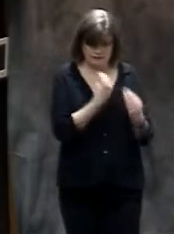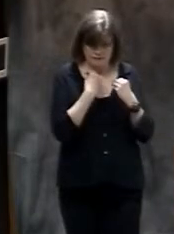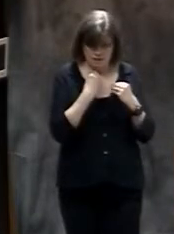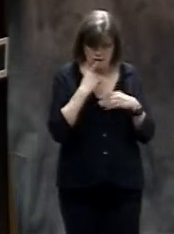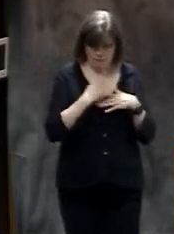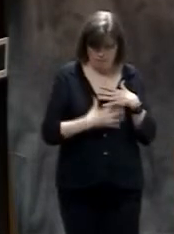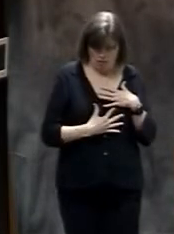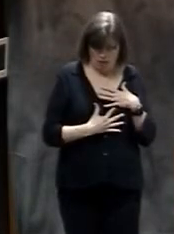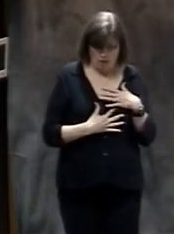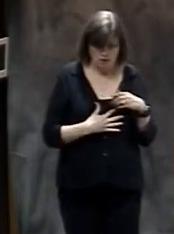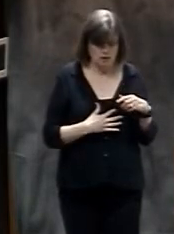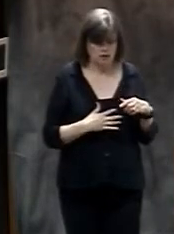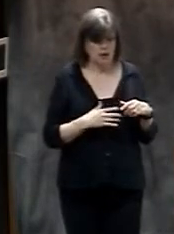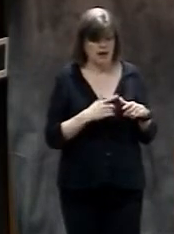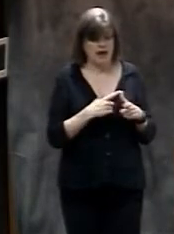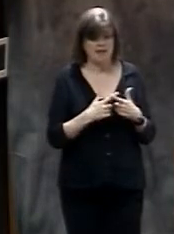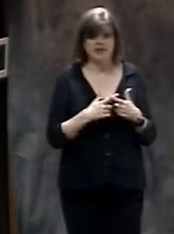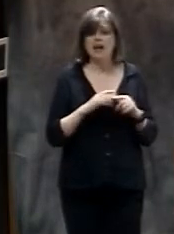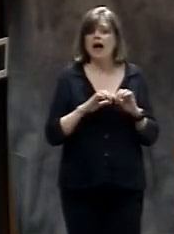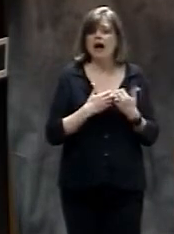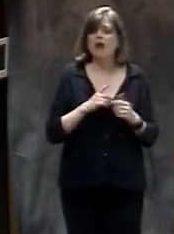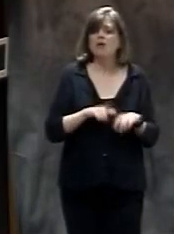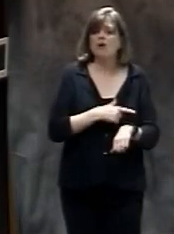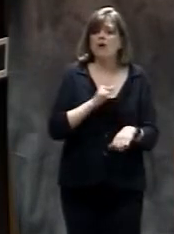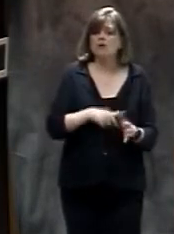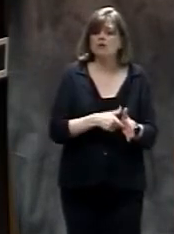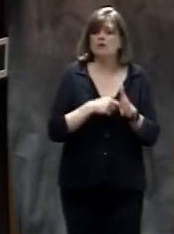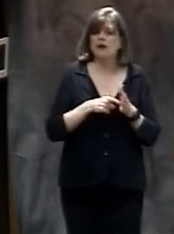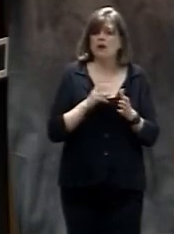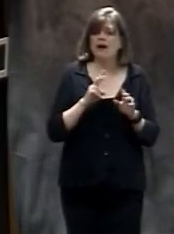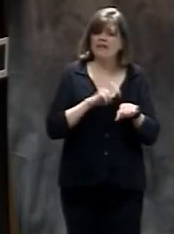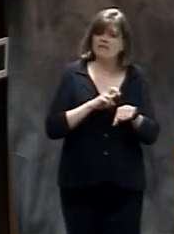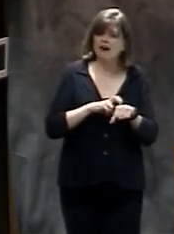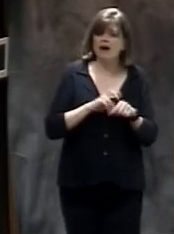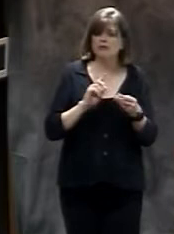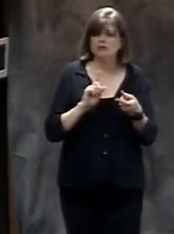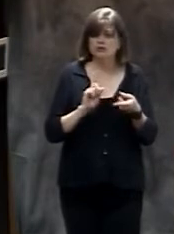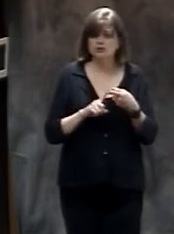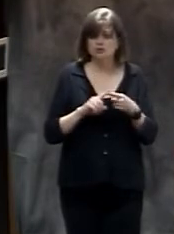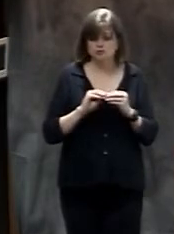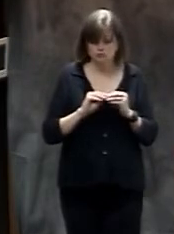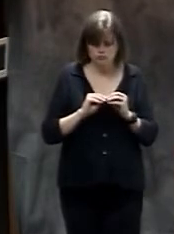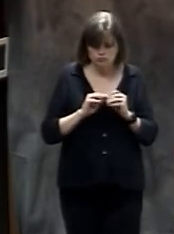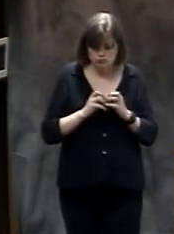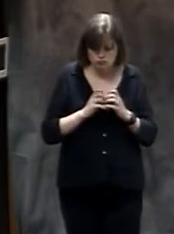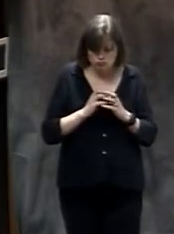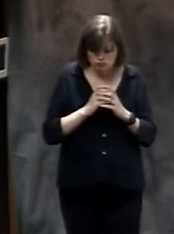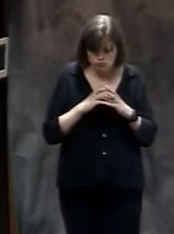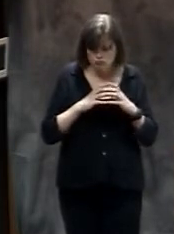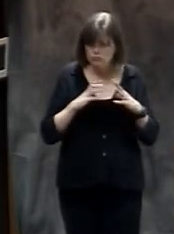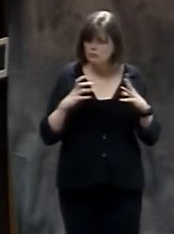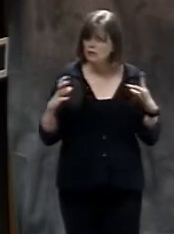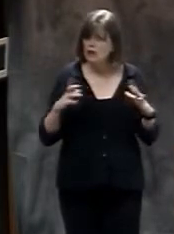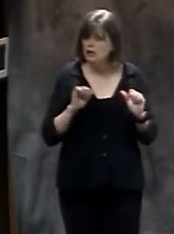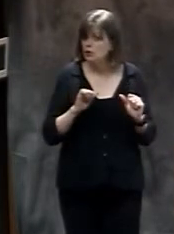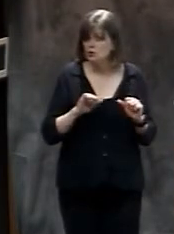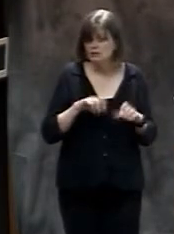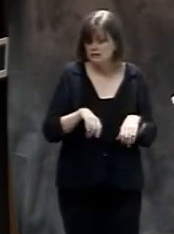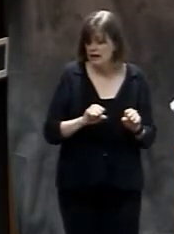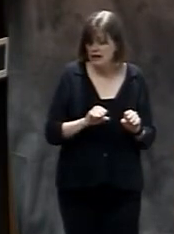and it can take a virus, depending on the virus and the temperature, from a few days up to a couple of weeks to